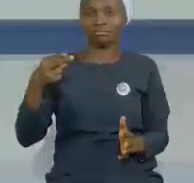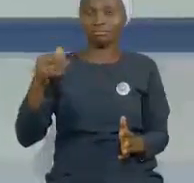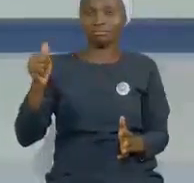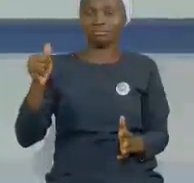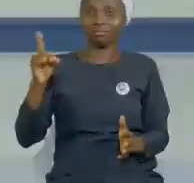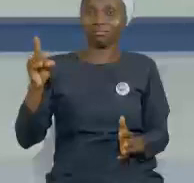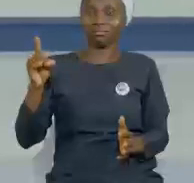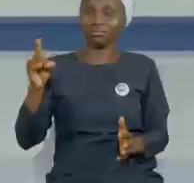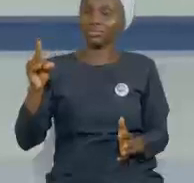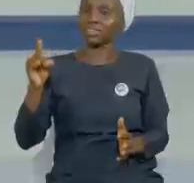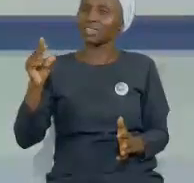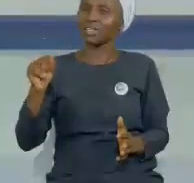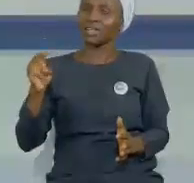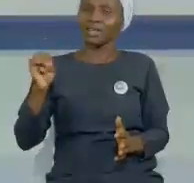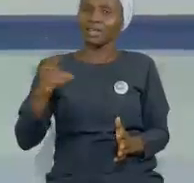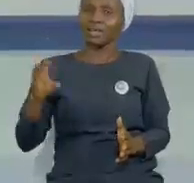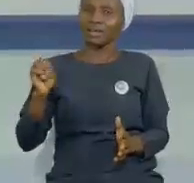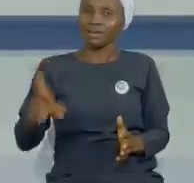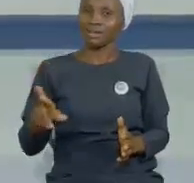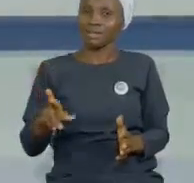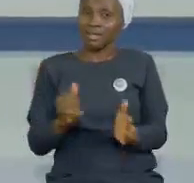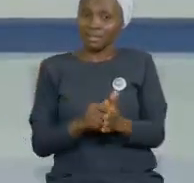been controlling us.